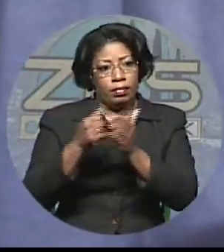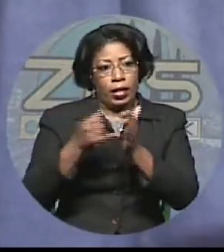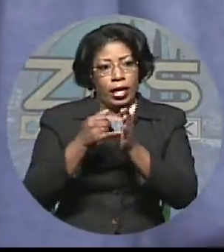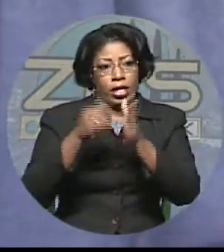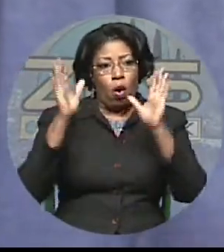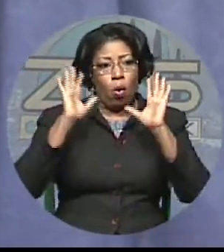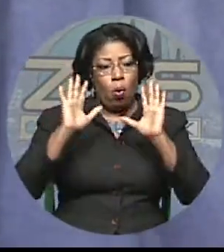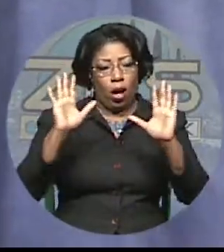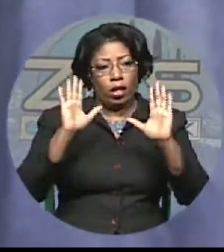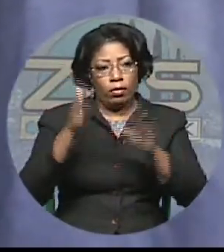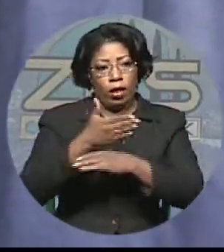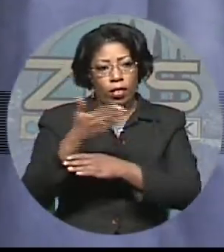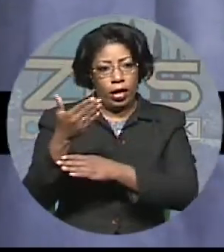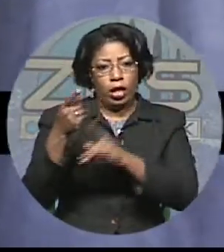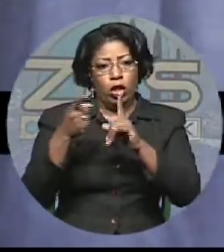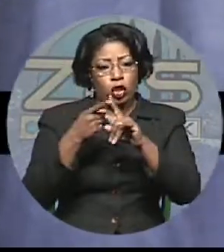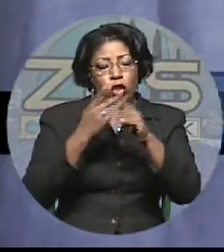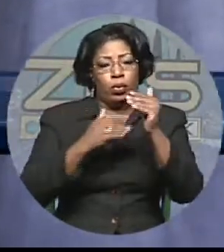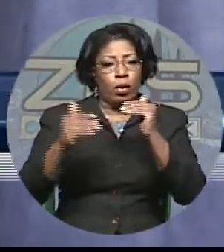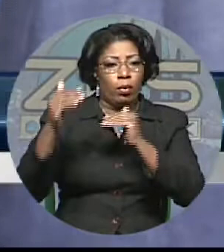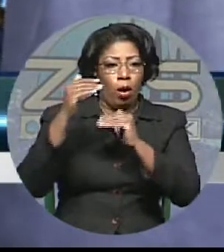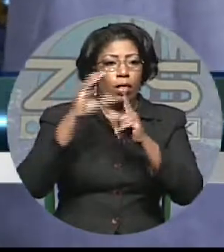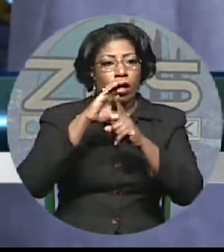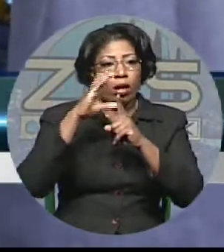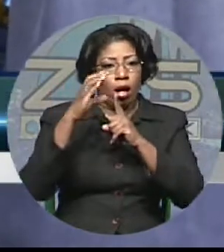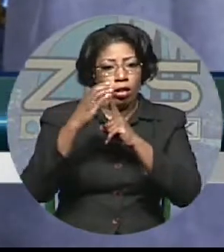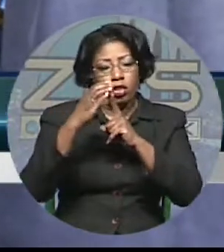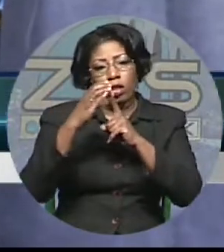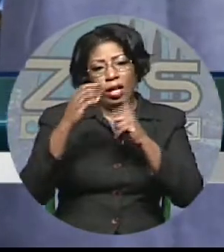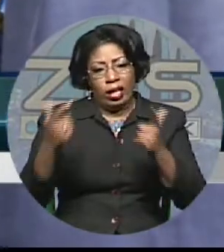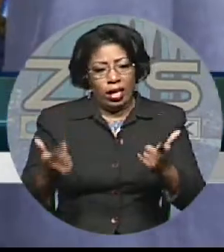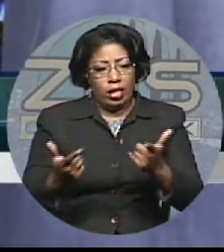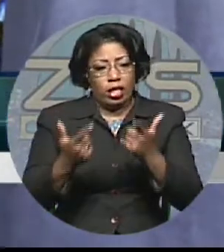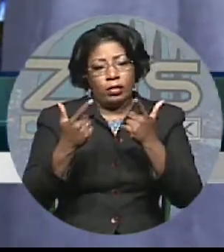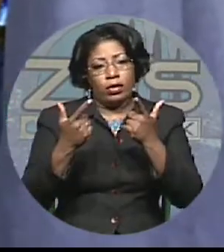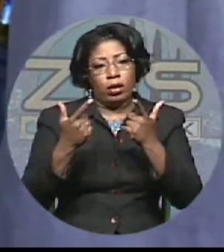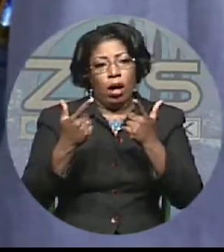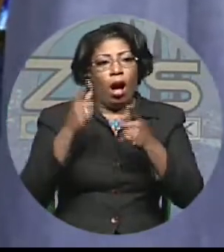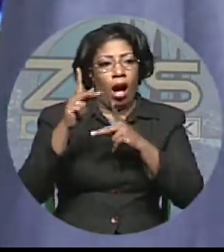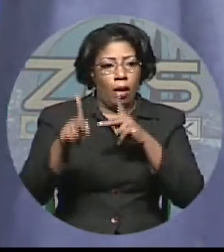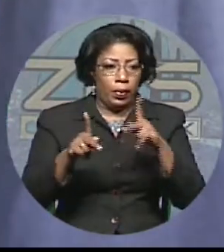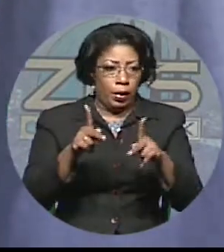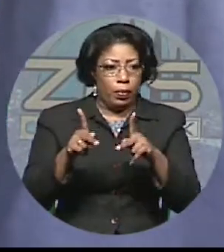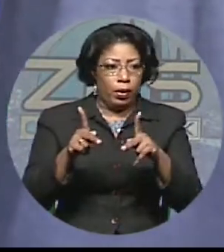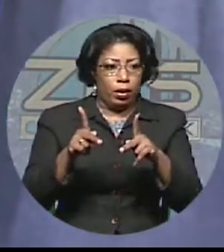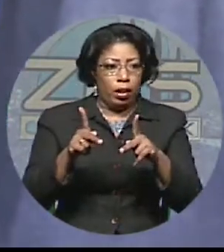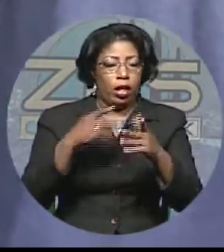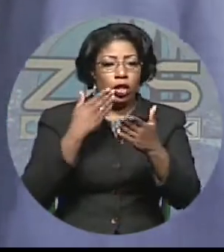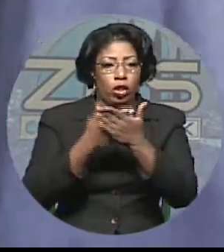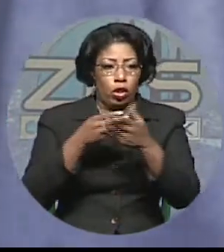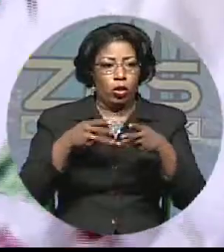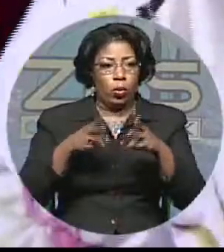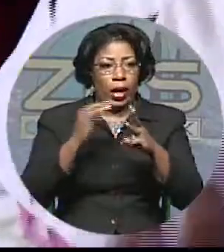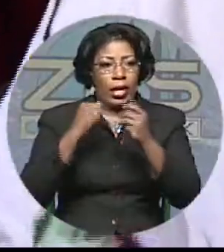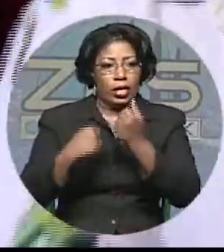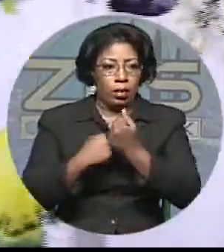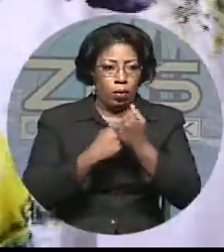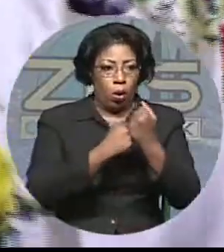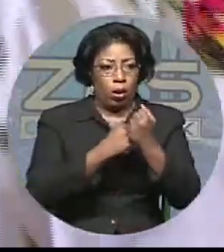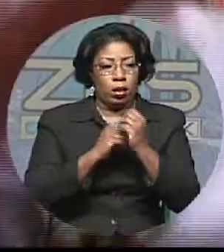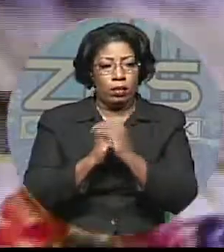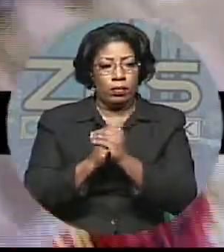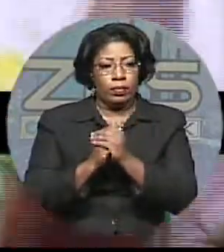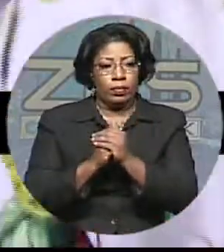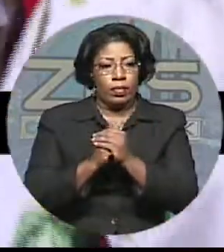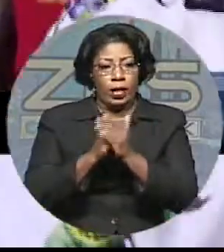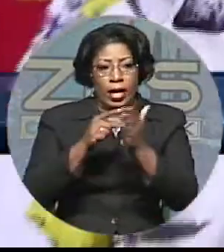thing. Anything to promote our culture, to uplift our people in a positive way, I support. This concert is